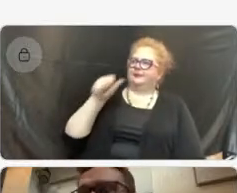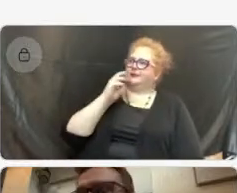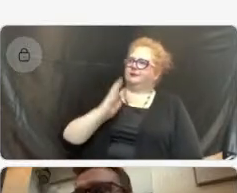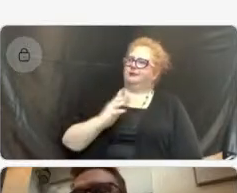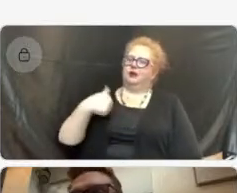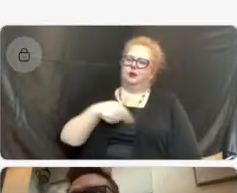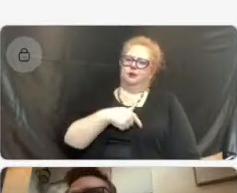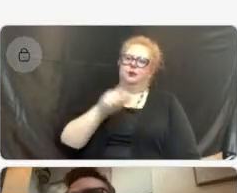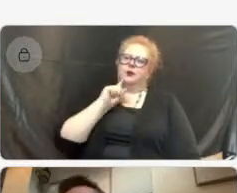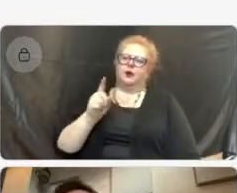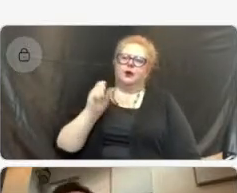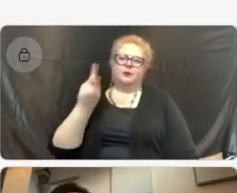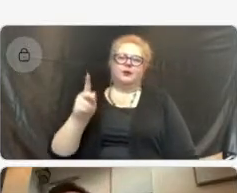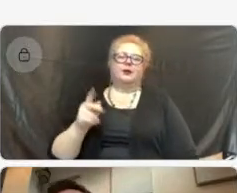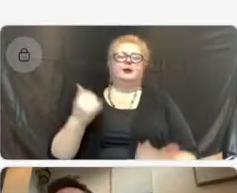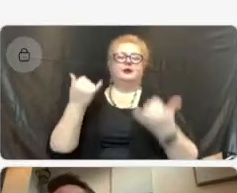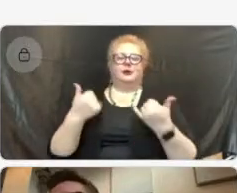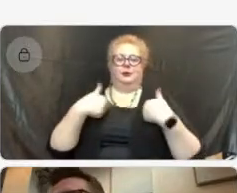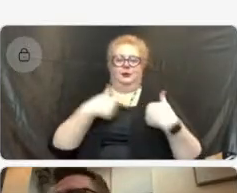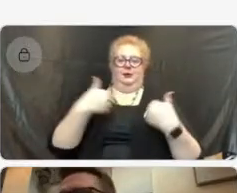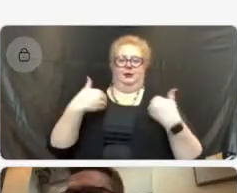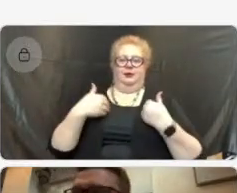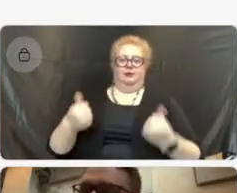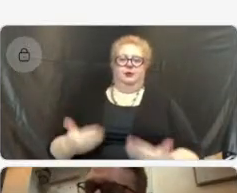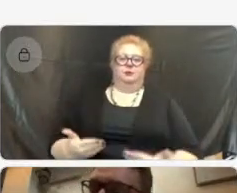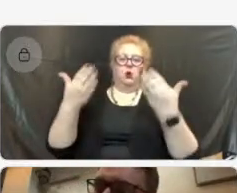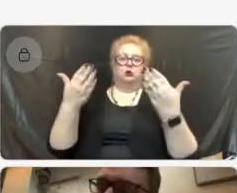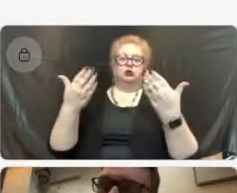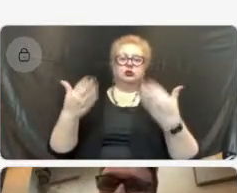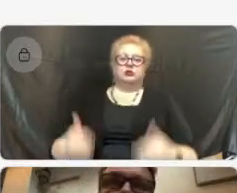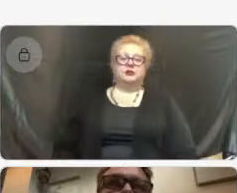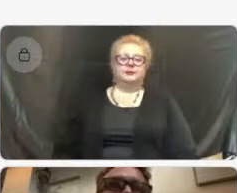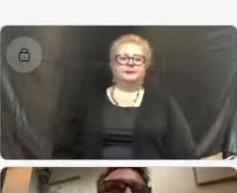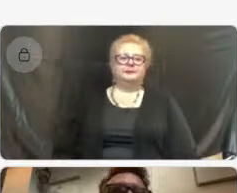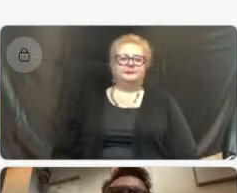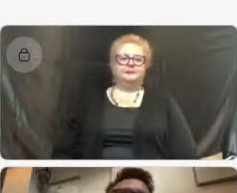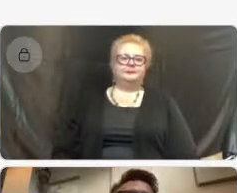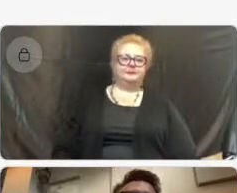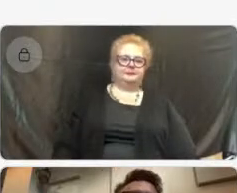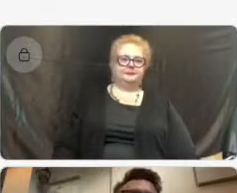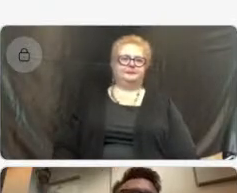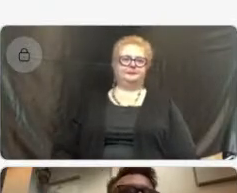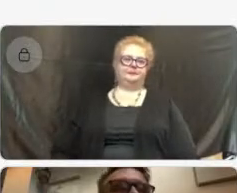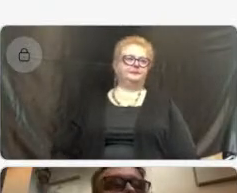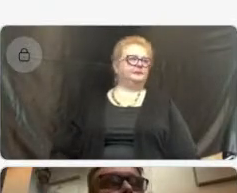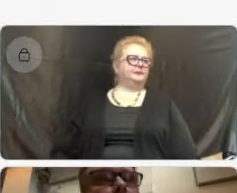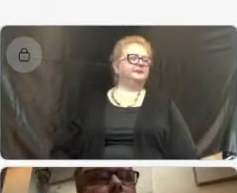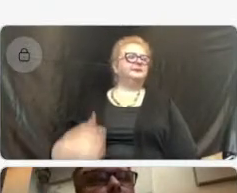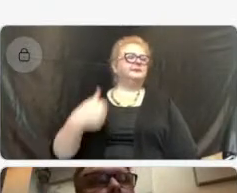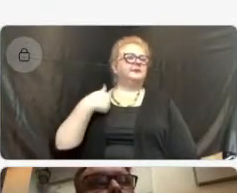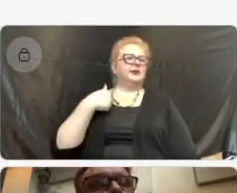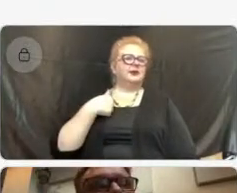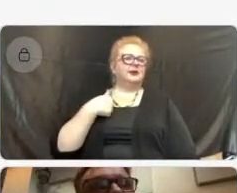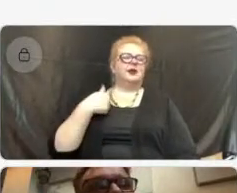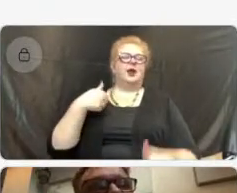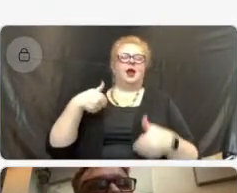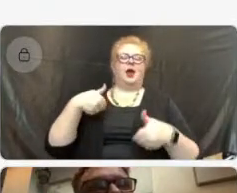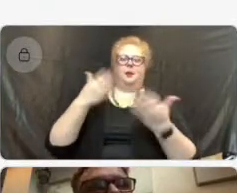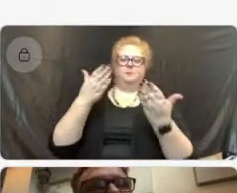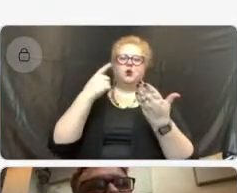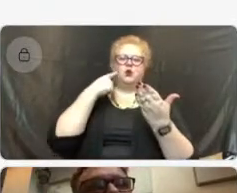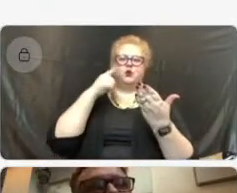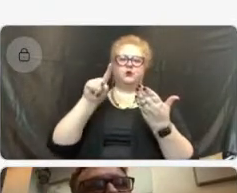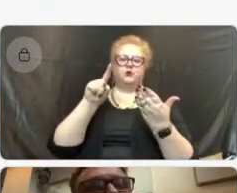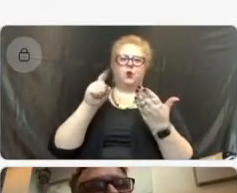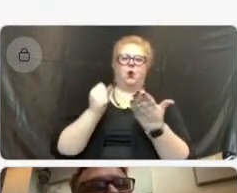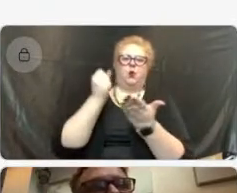may we have a motion for item 6? I move for the motion, for the